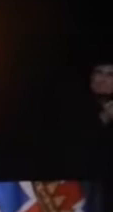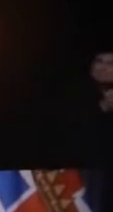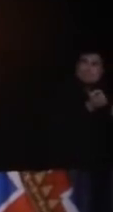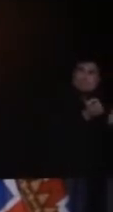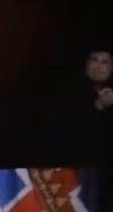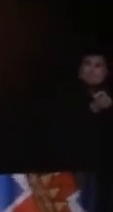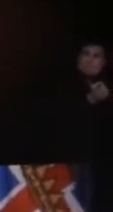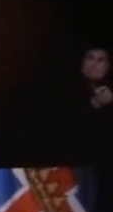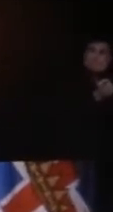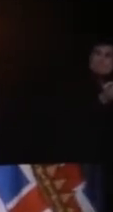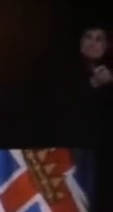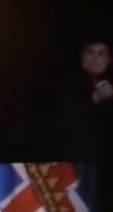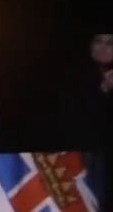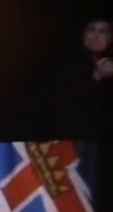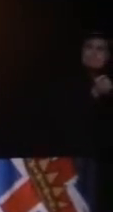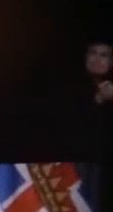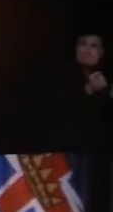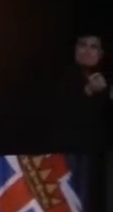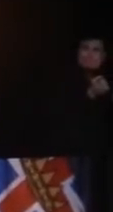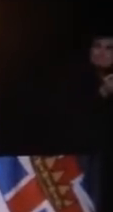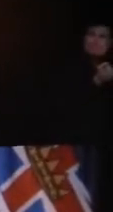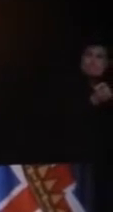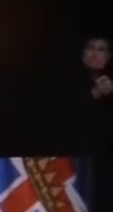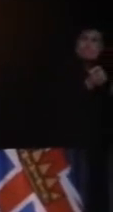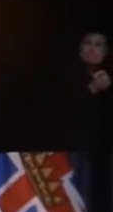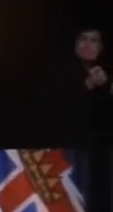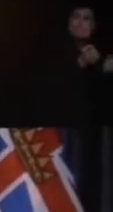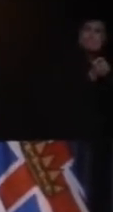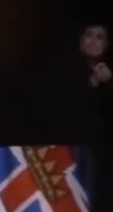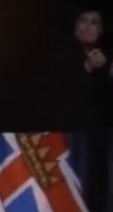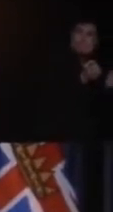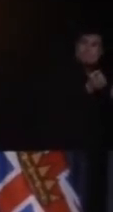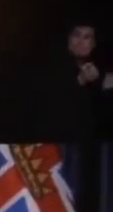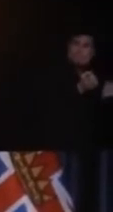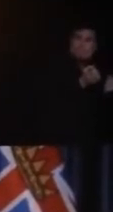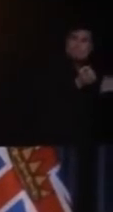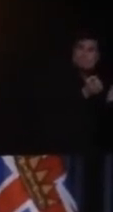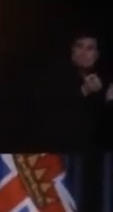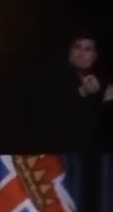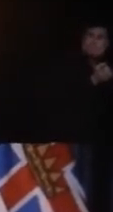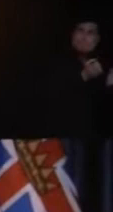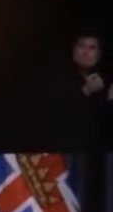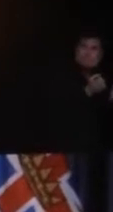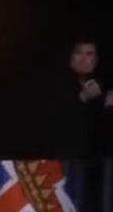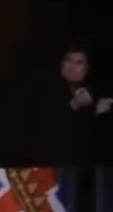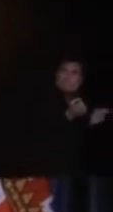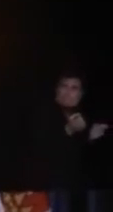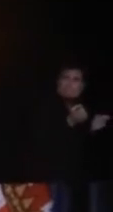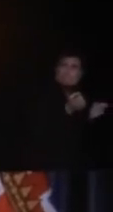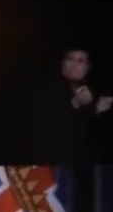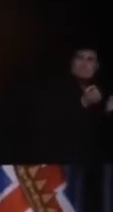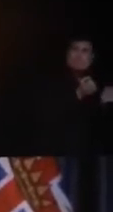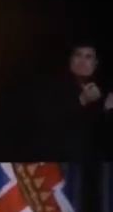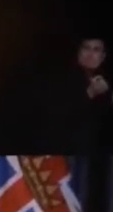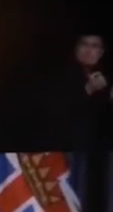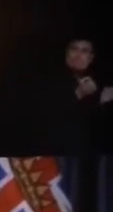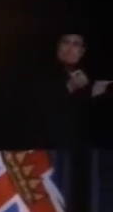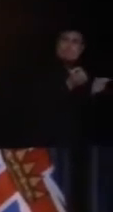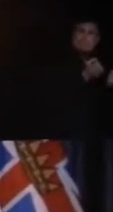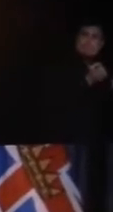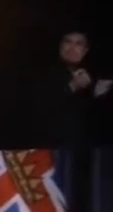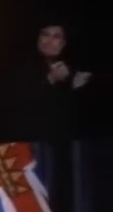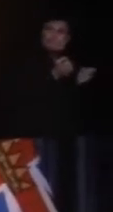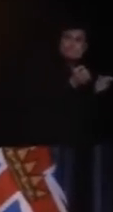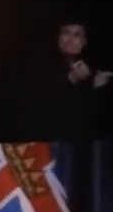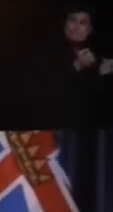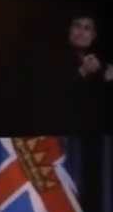whether he's a real fucking man, wants to blow it off. Okay? What are my chances in